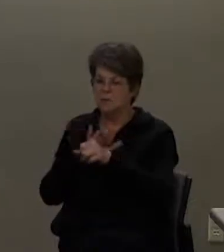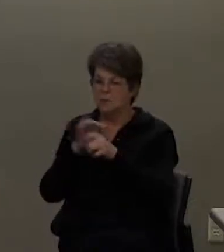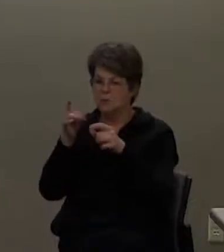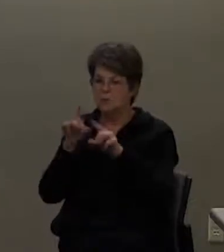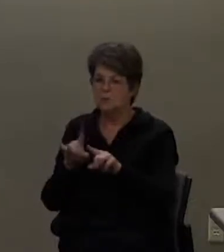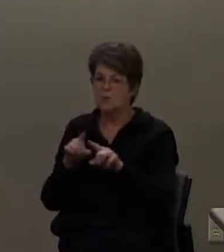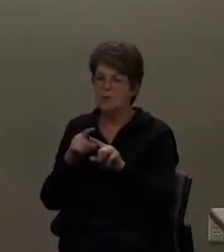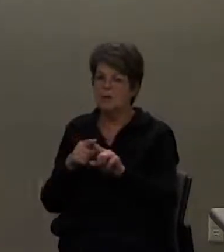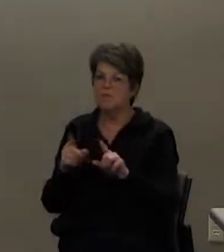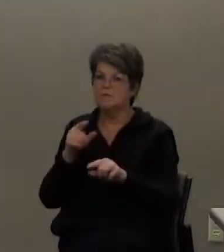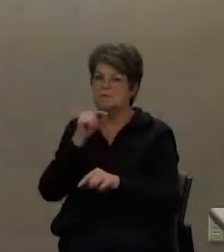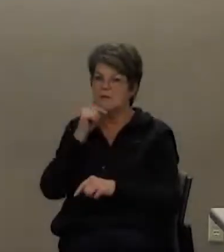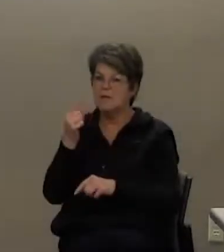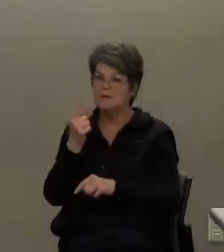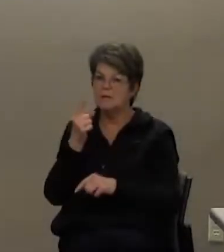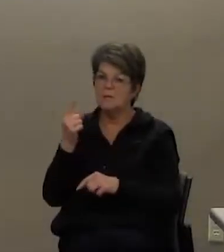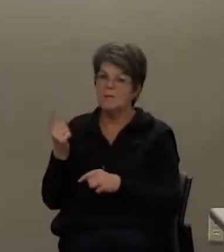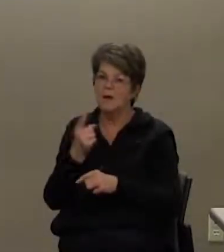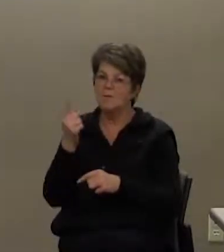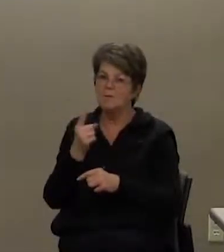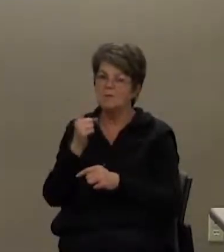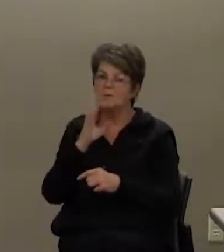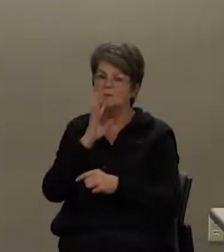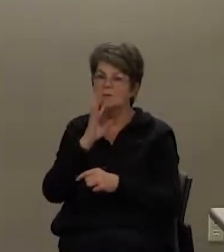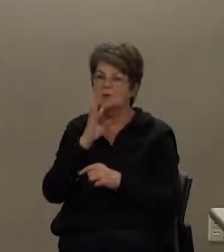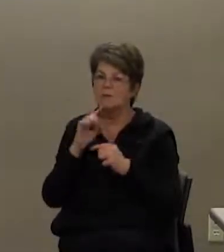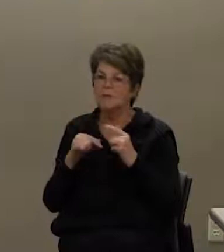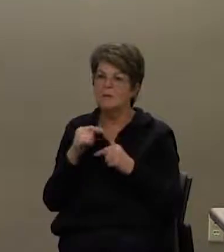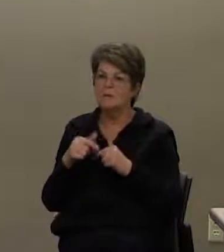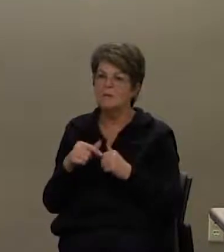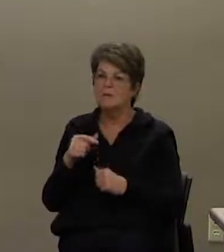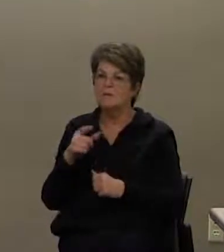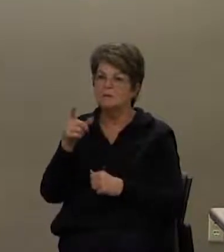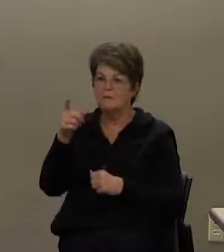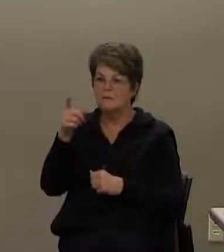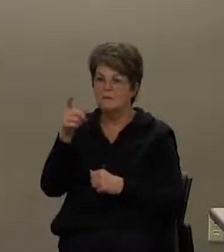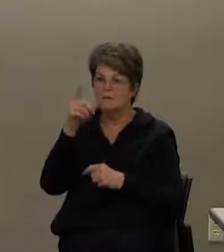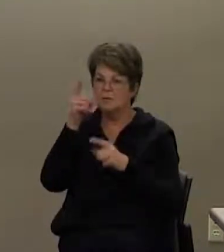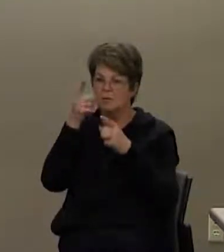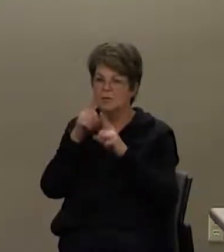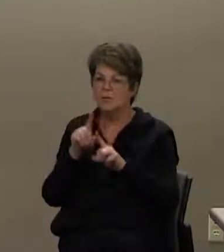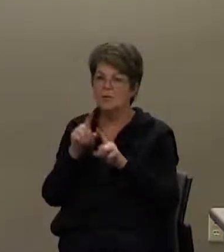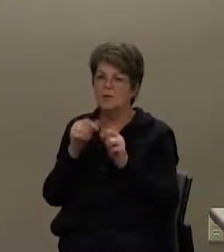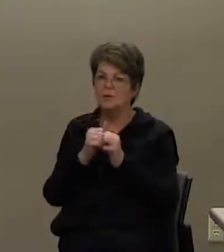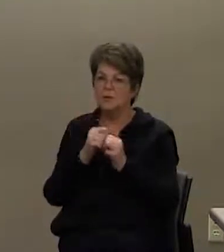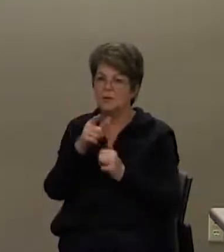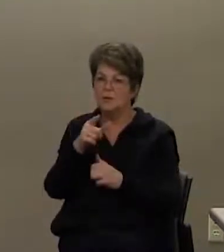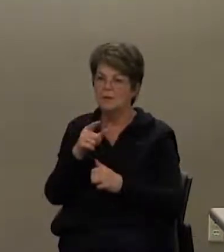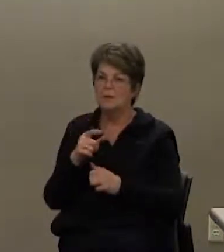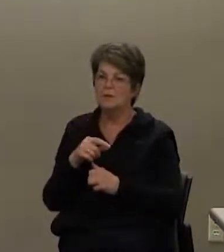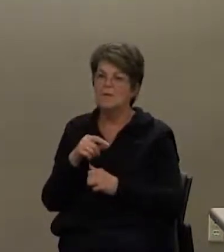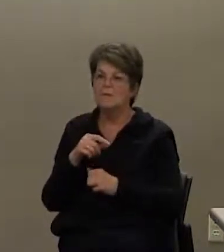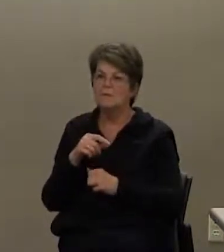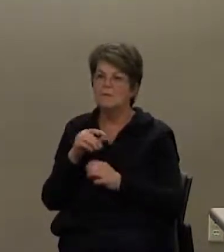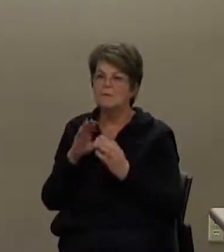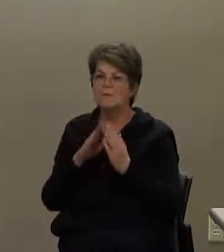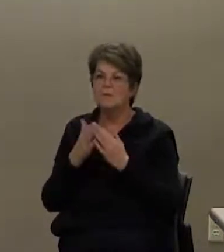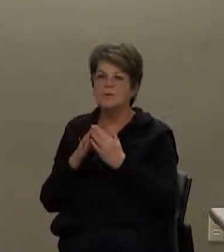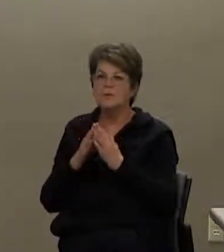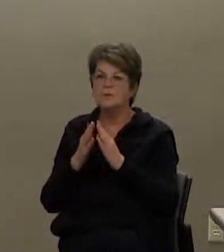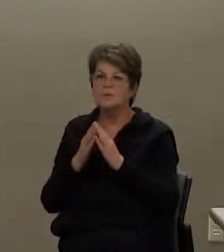agree, but it's not something that's always talked about. Well, I think I agree with the pastor. Okay, but I think the